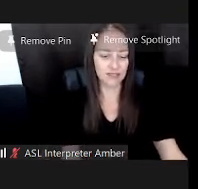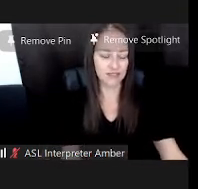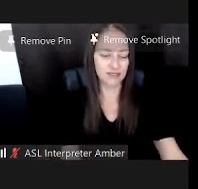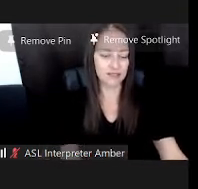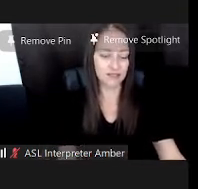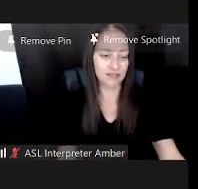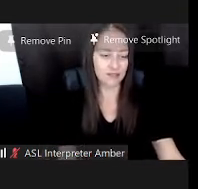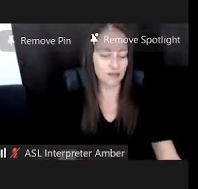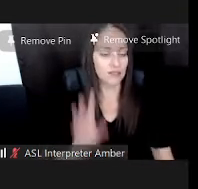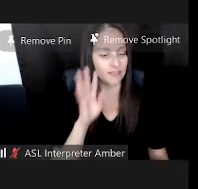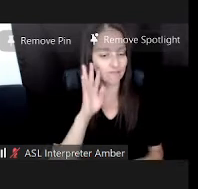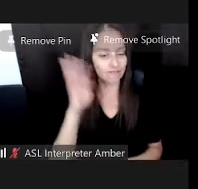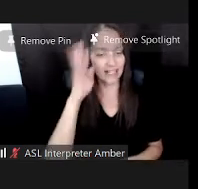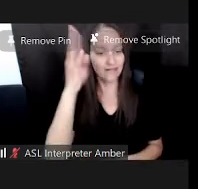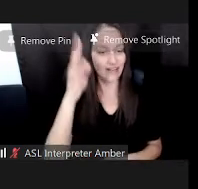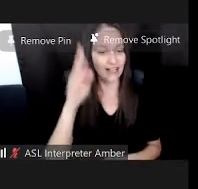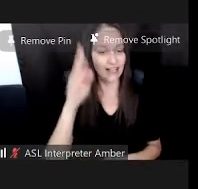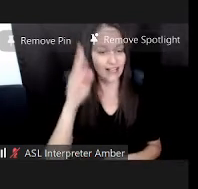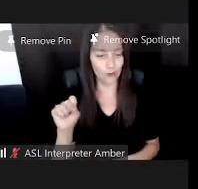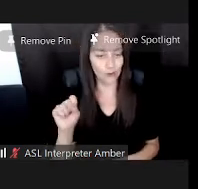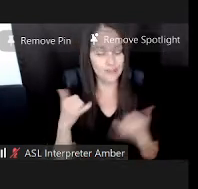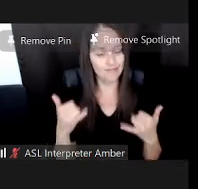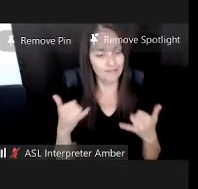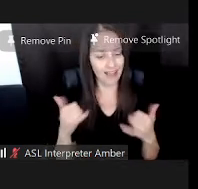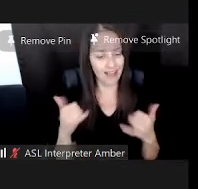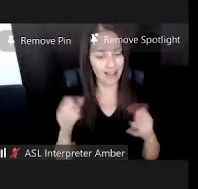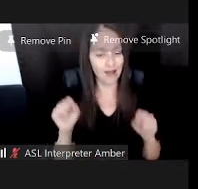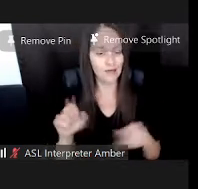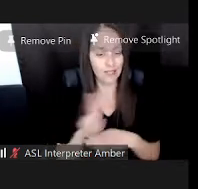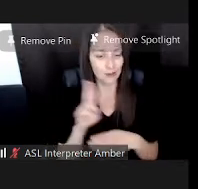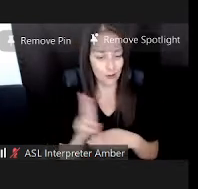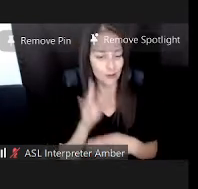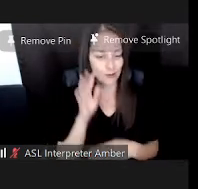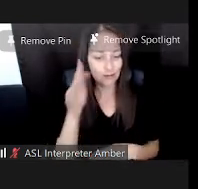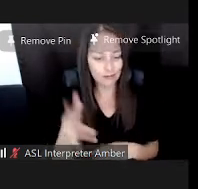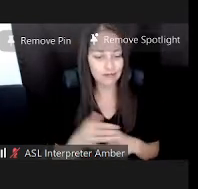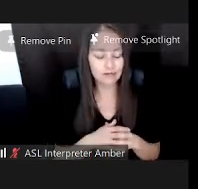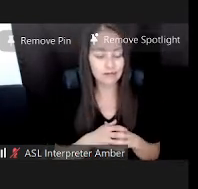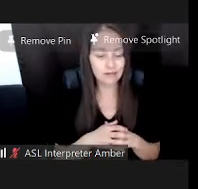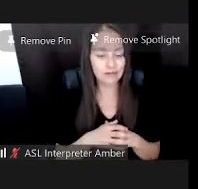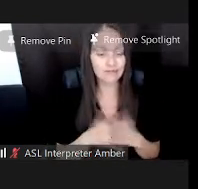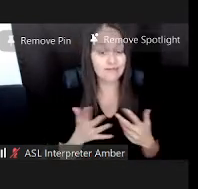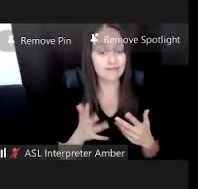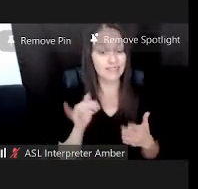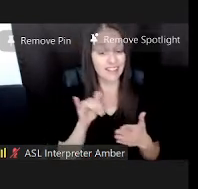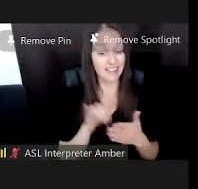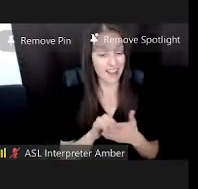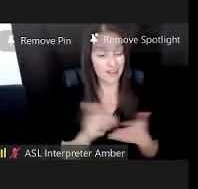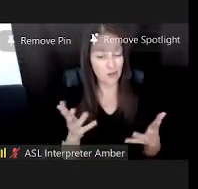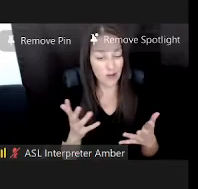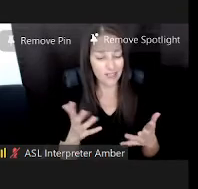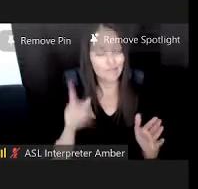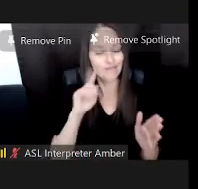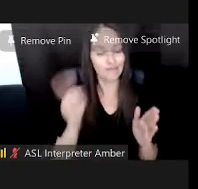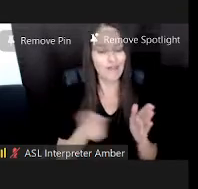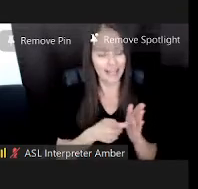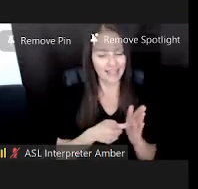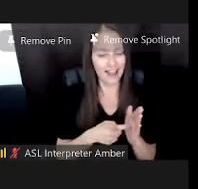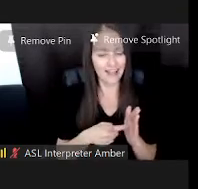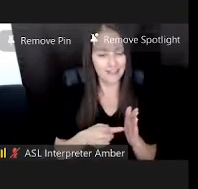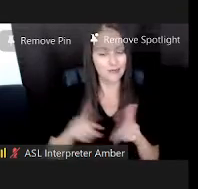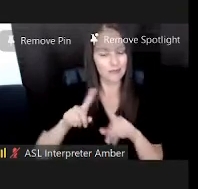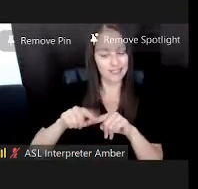Mm-hmm. And that is, again, the behavioral practice of recognized interdependence. Yeah. I have a piece, you have a